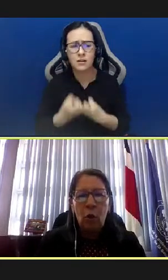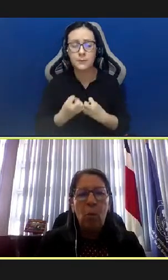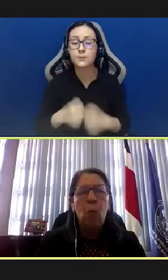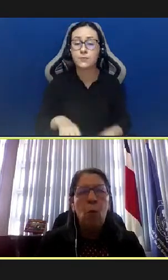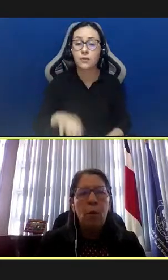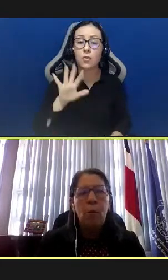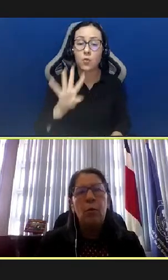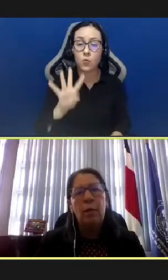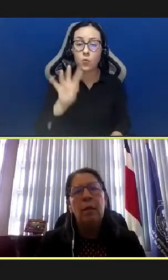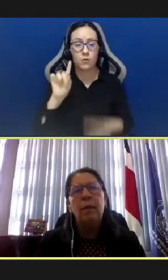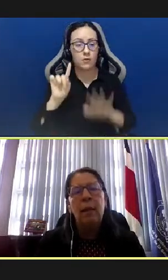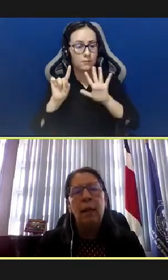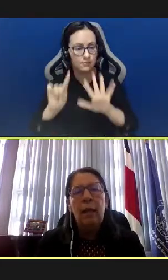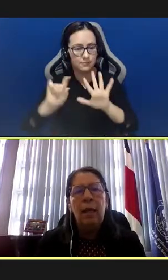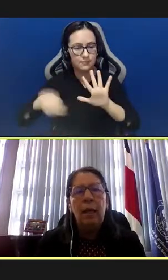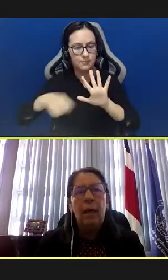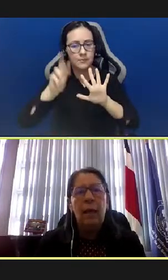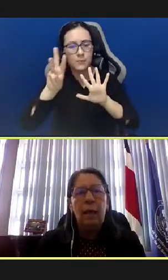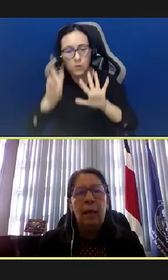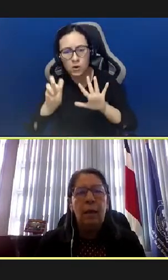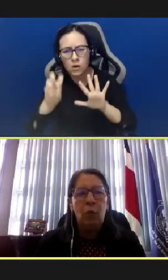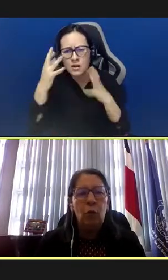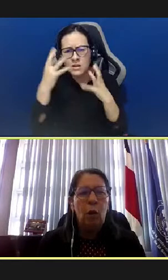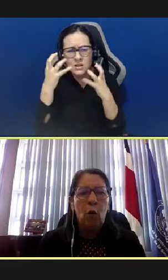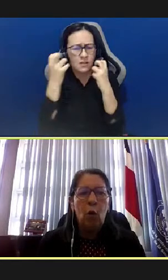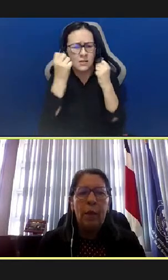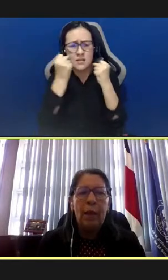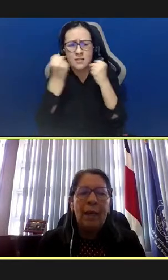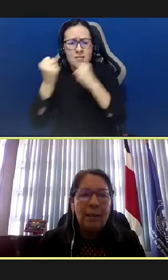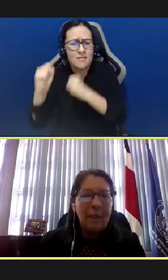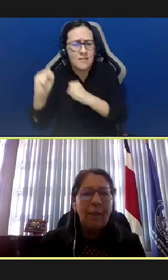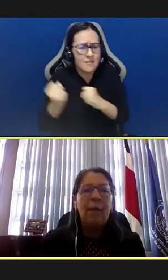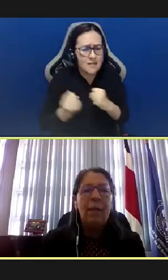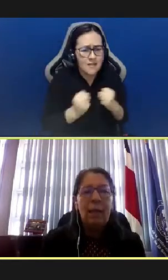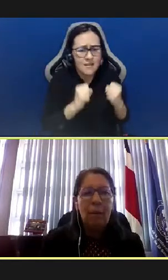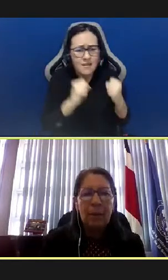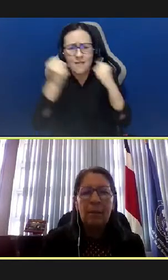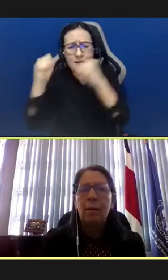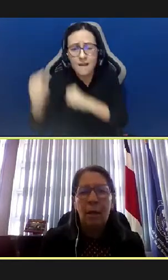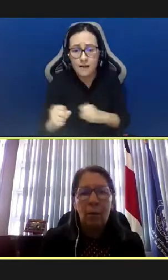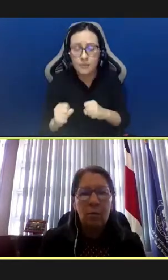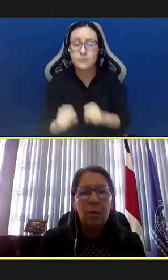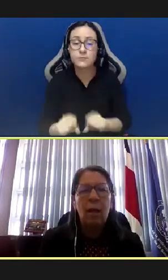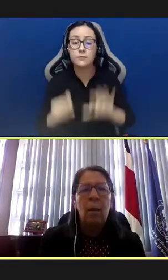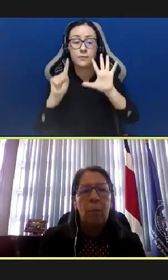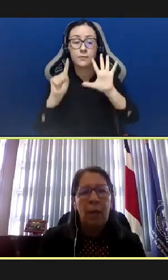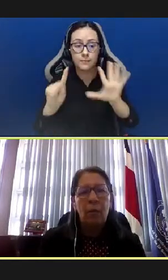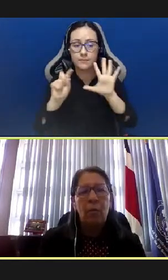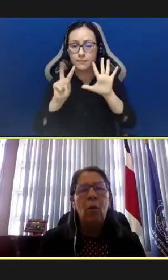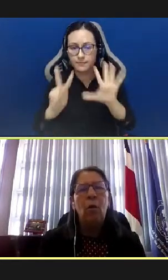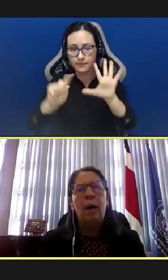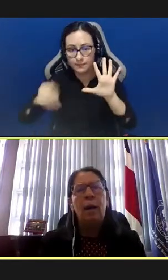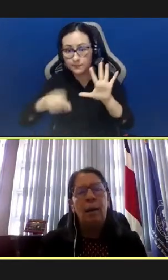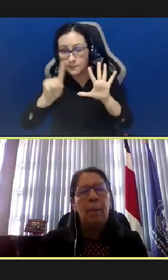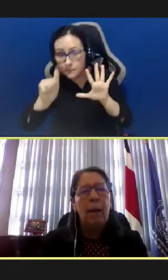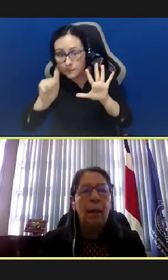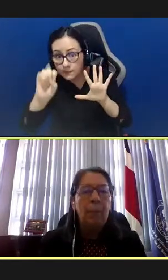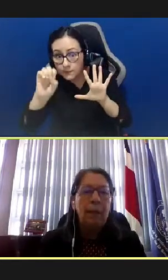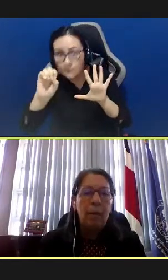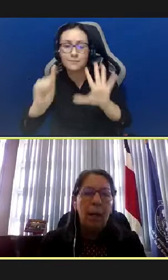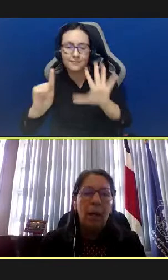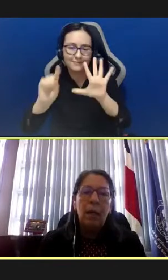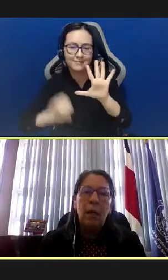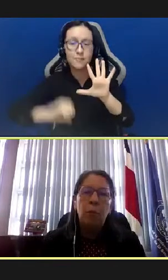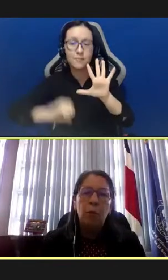symptoms of anxiety, and 17% even felt feelings of suicide.